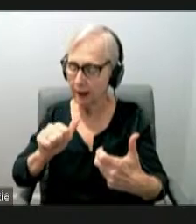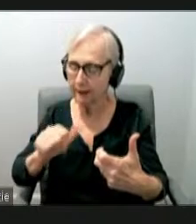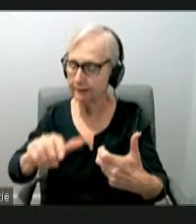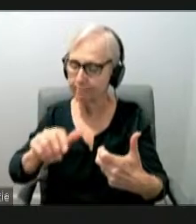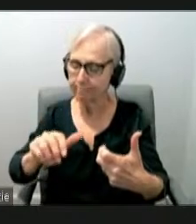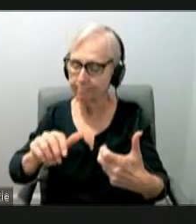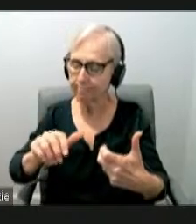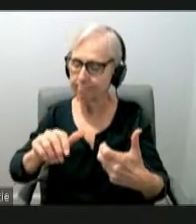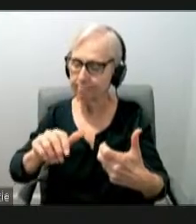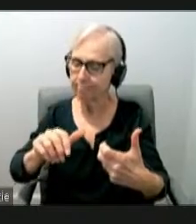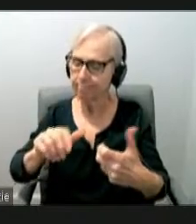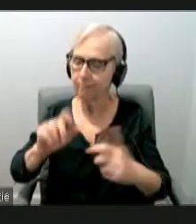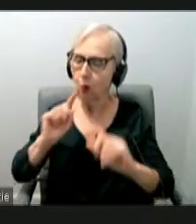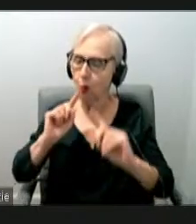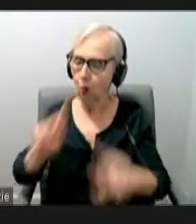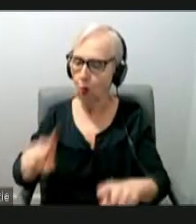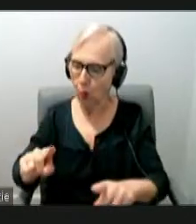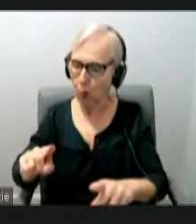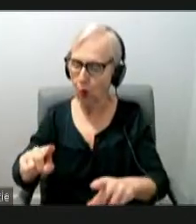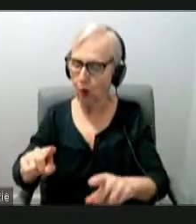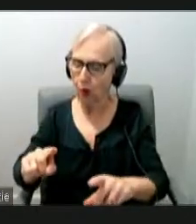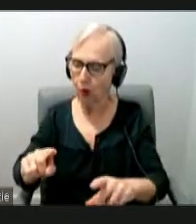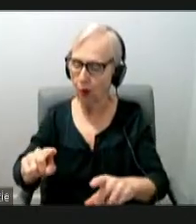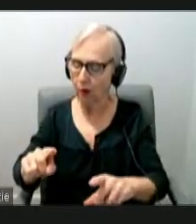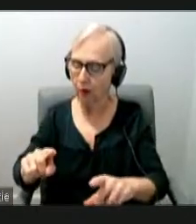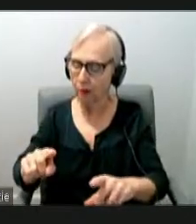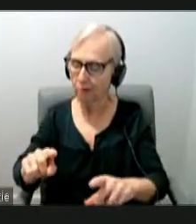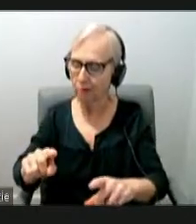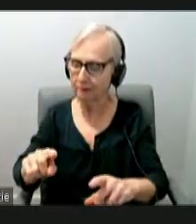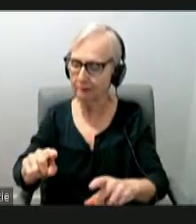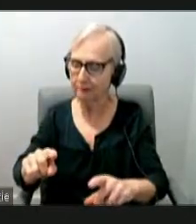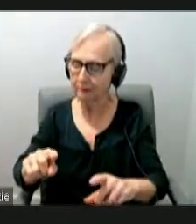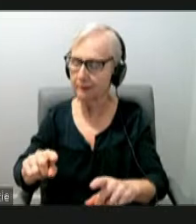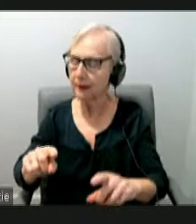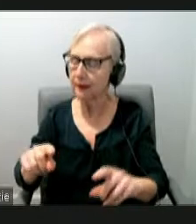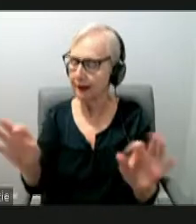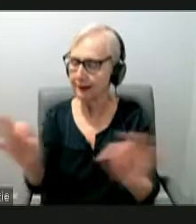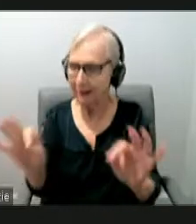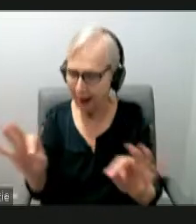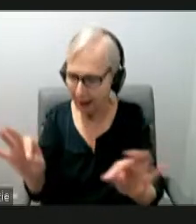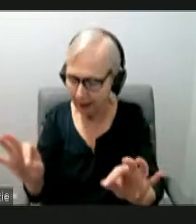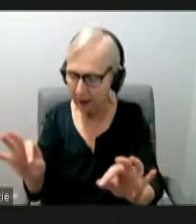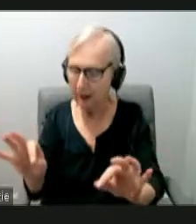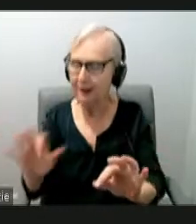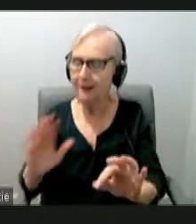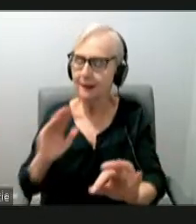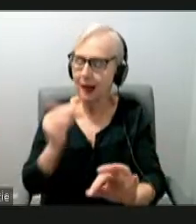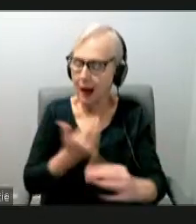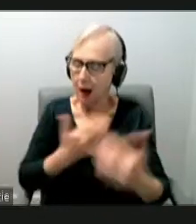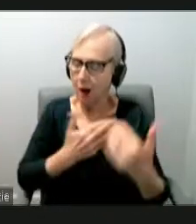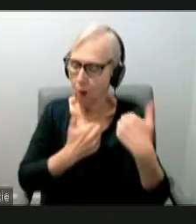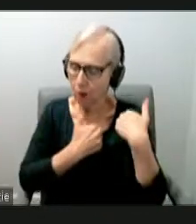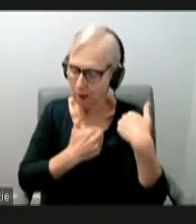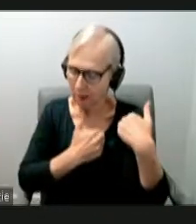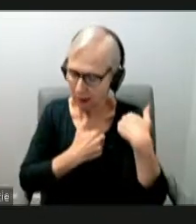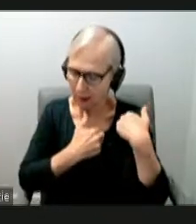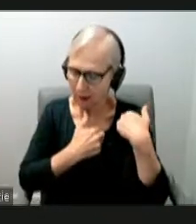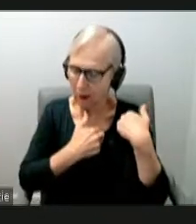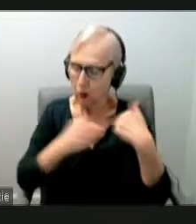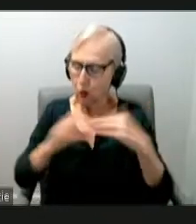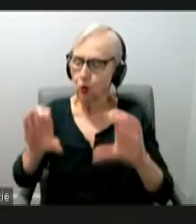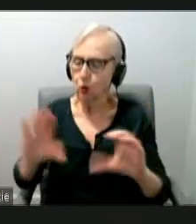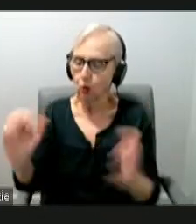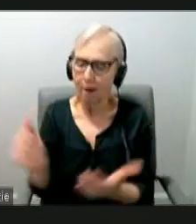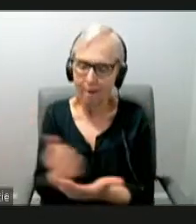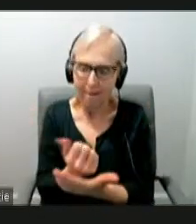lightly. It is our responsibility as healthcare providers to ensure that we're doing all that we can to